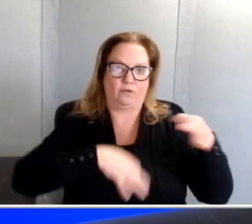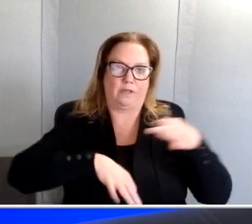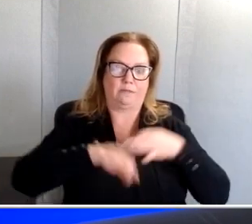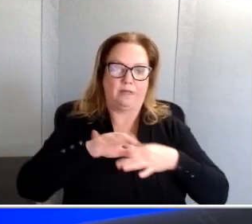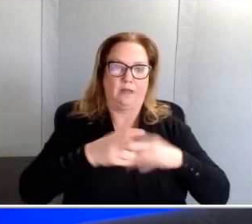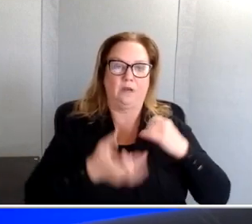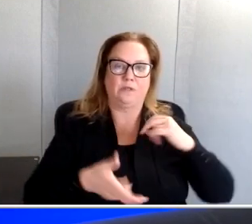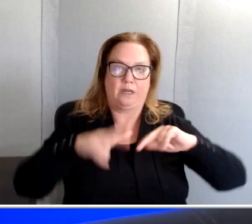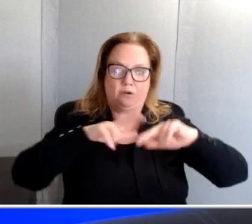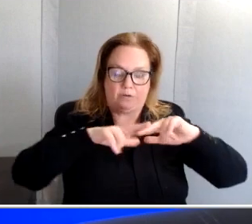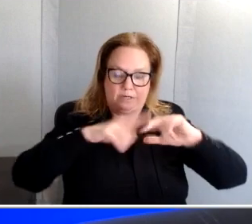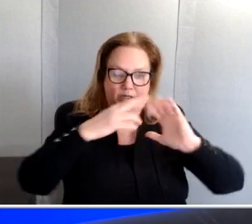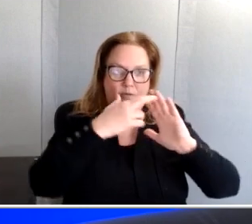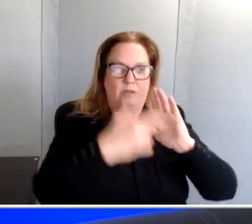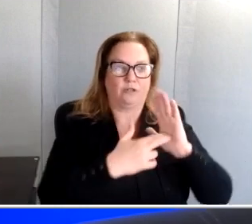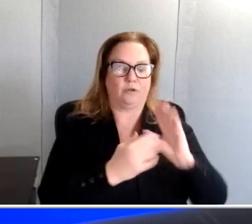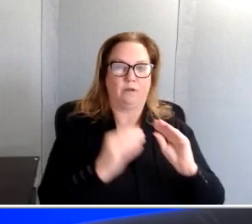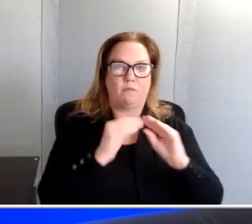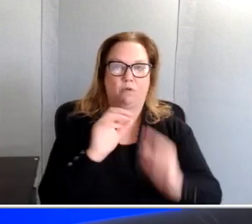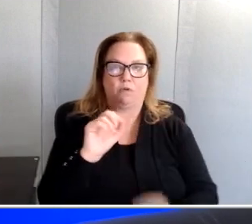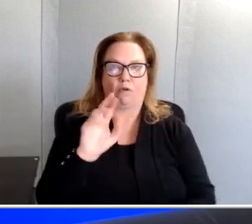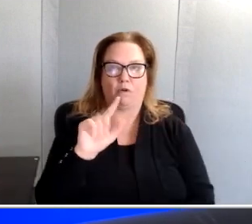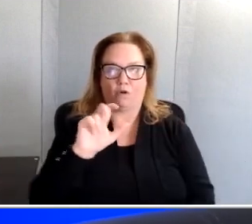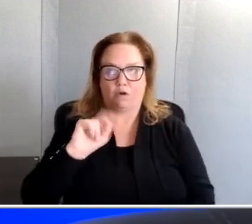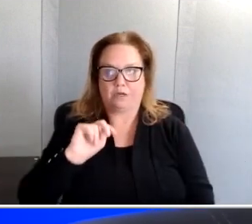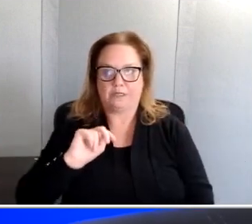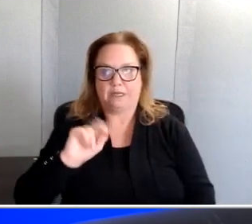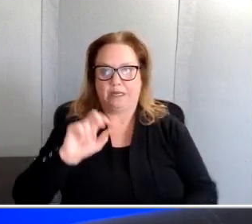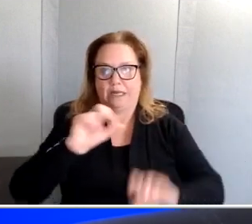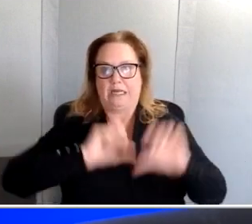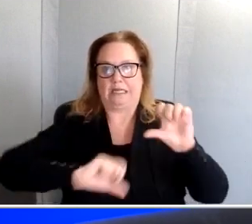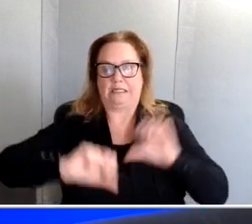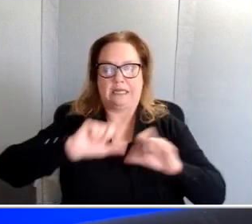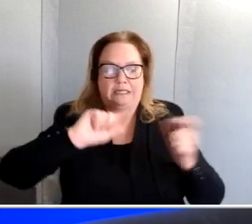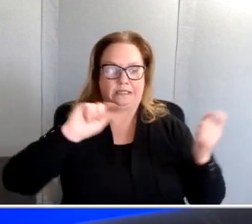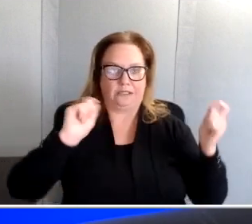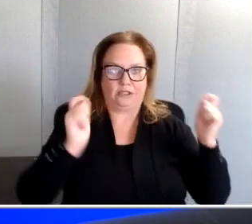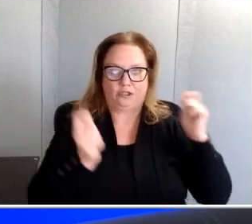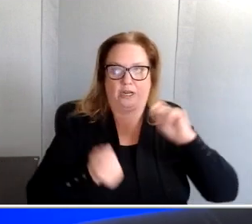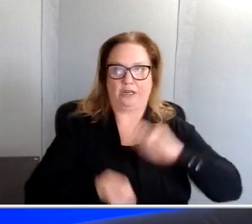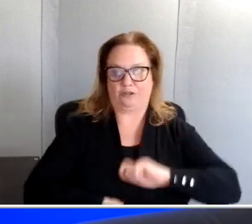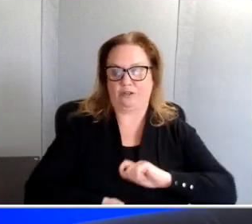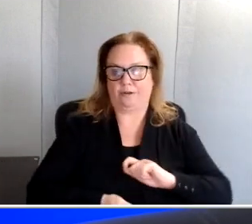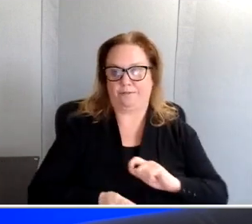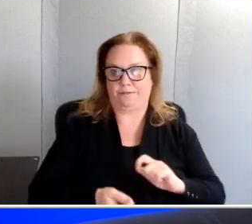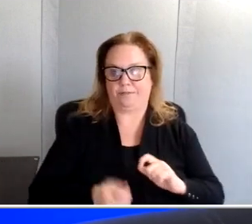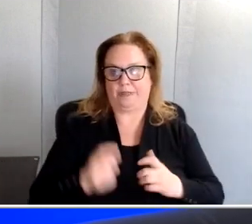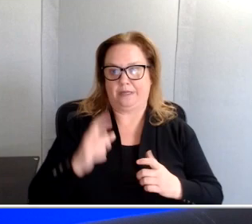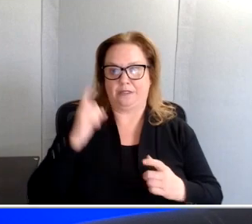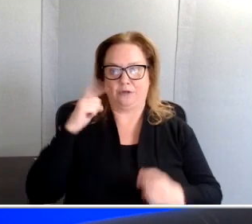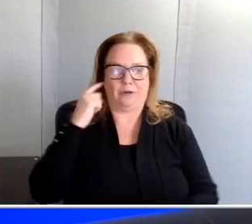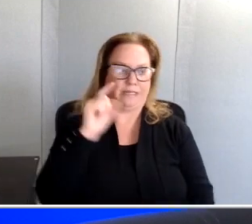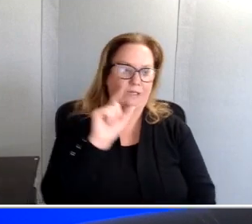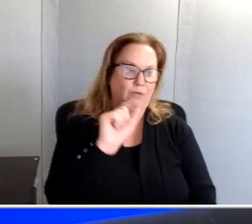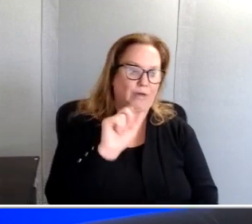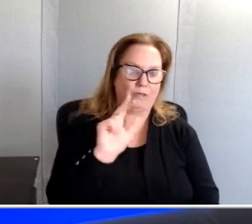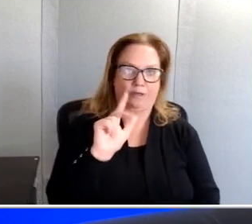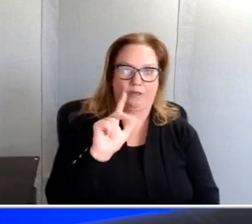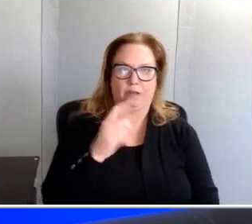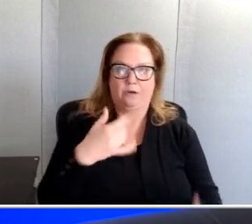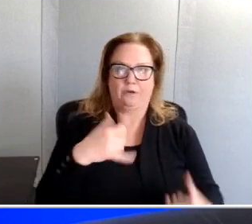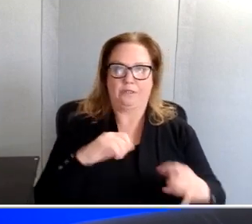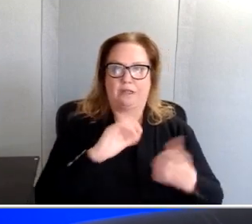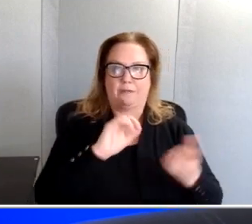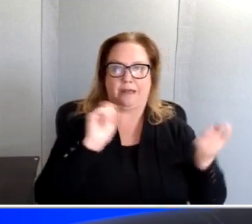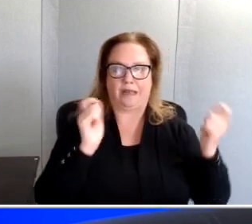who are registering and more organs as science is evolving, right? And that's almost crazy in 2023 that we're talking still about the evolution